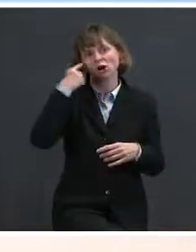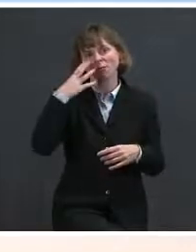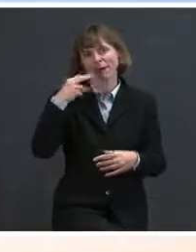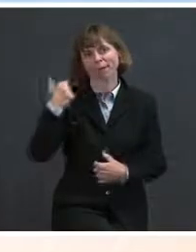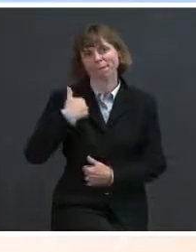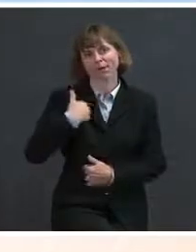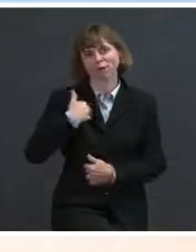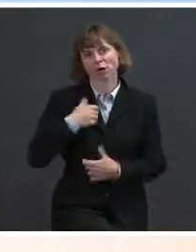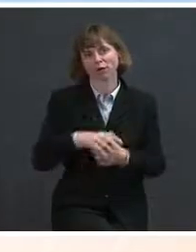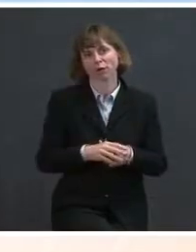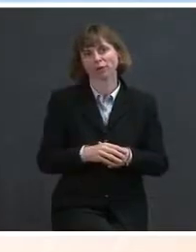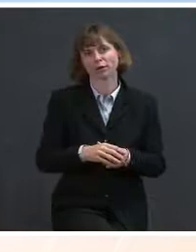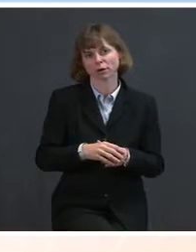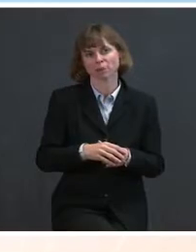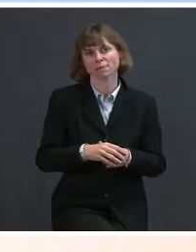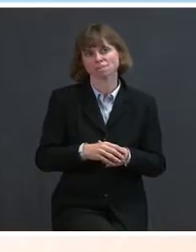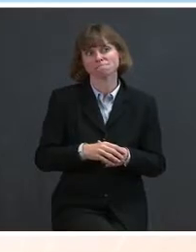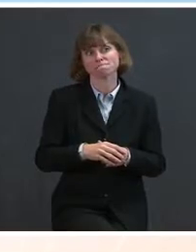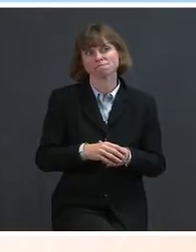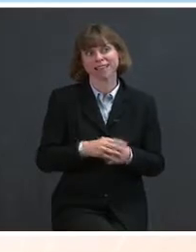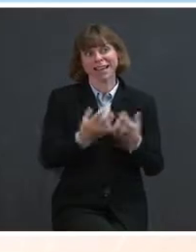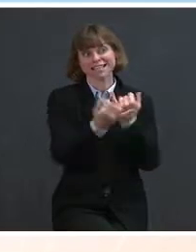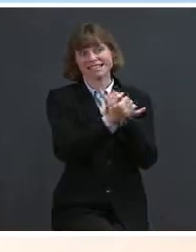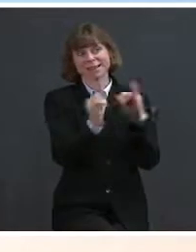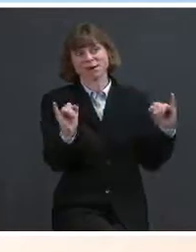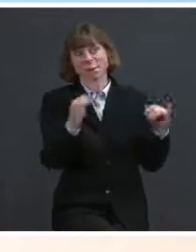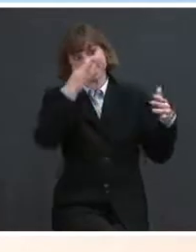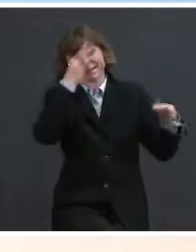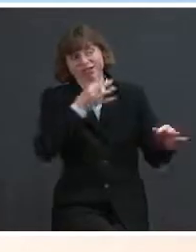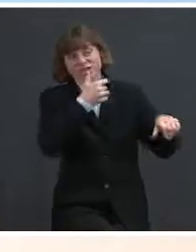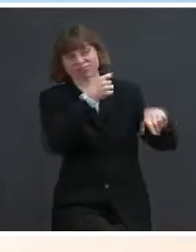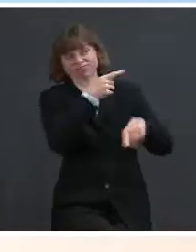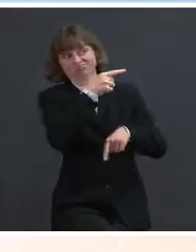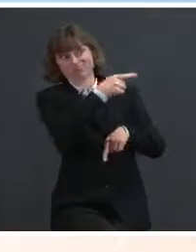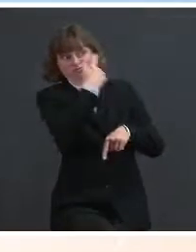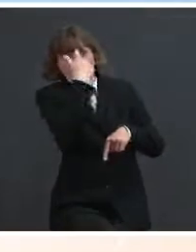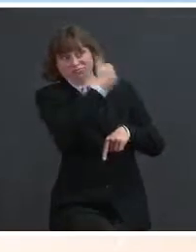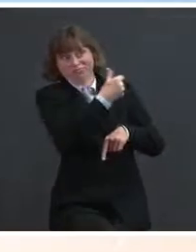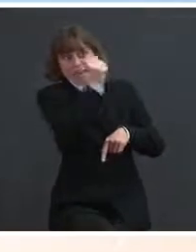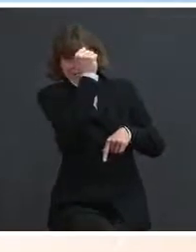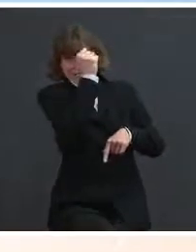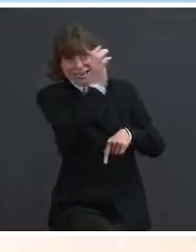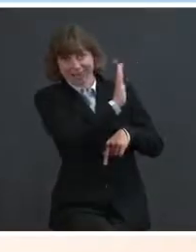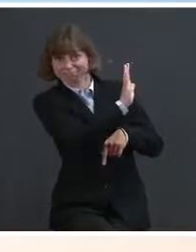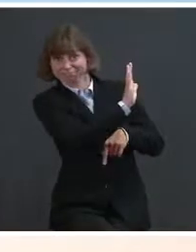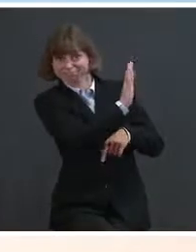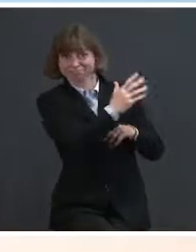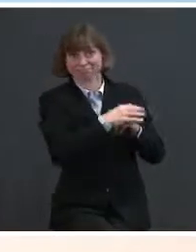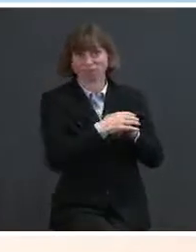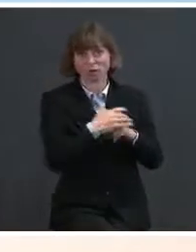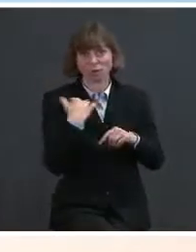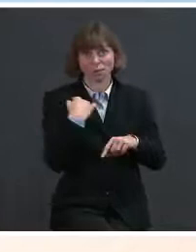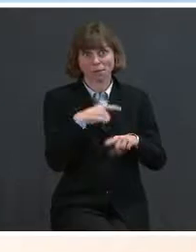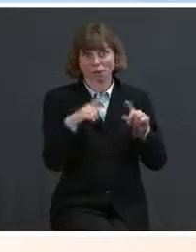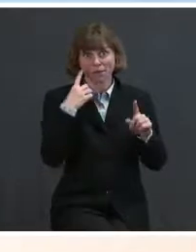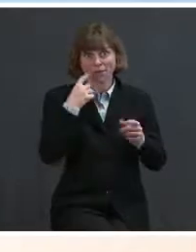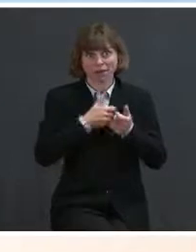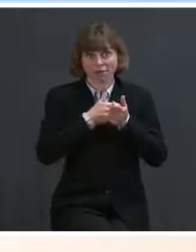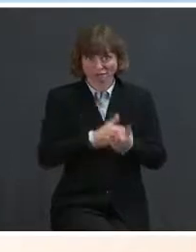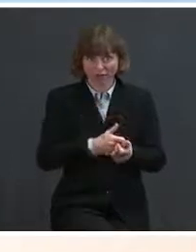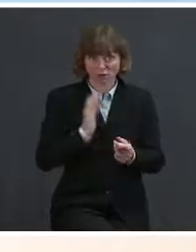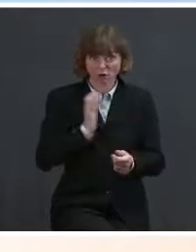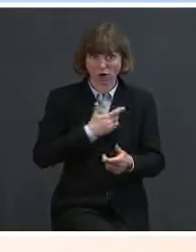so this is a sovereign decision for India to make, but we certainly think it's consistent with the decisions that we've made and advocated as well. And just to follow up